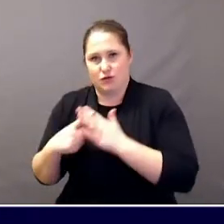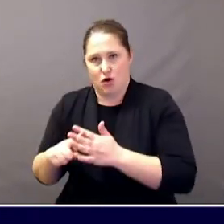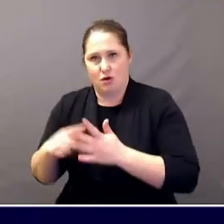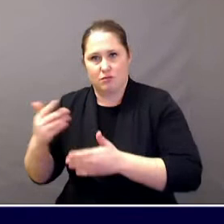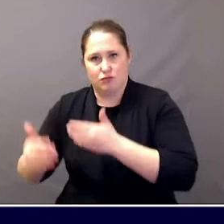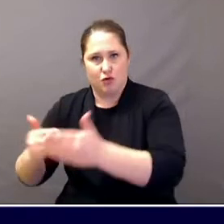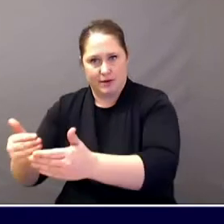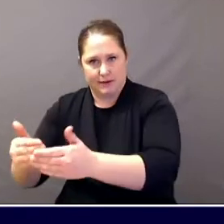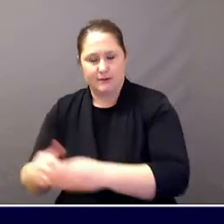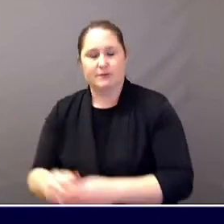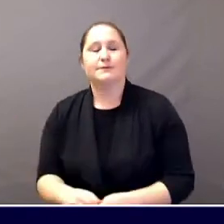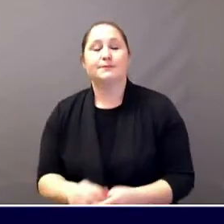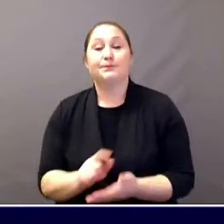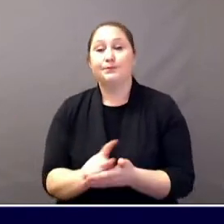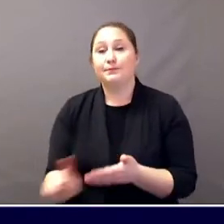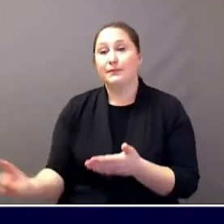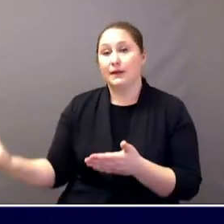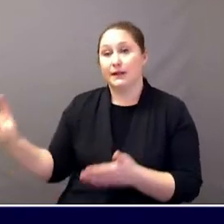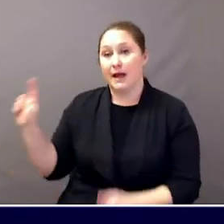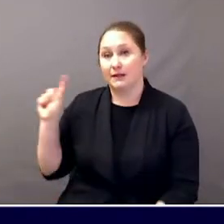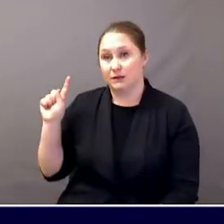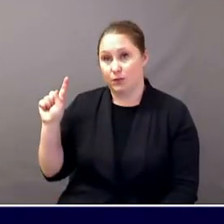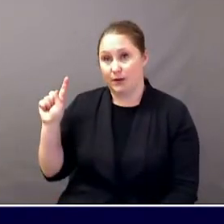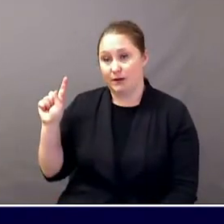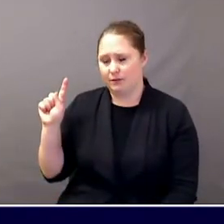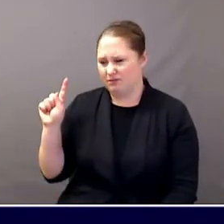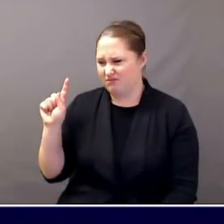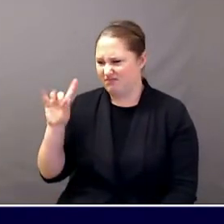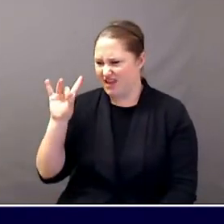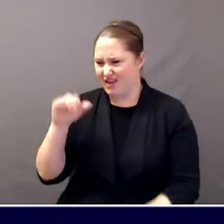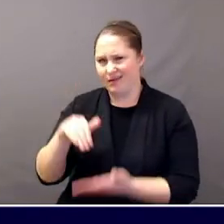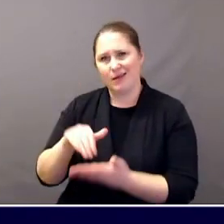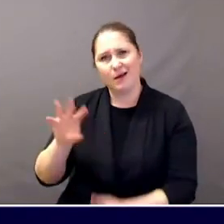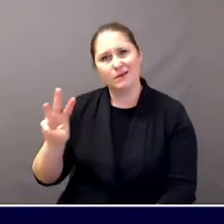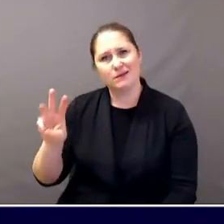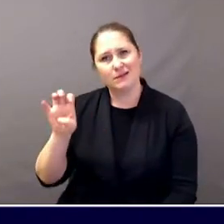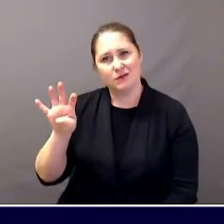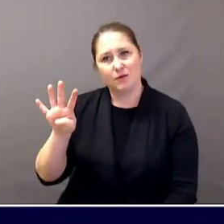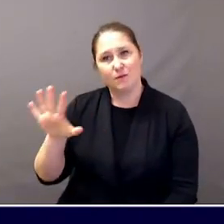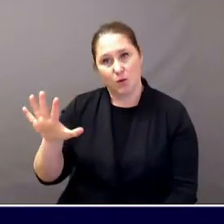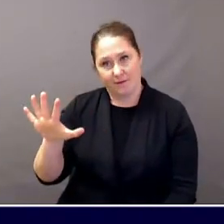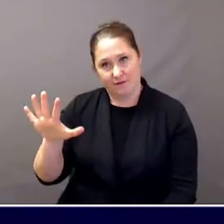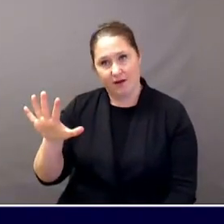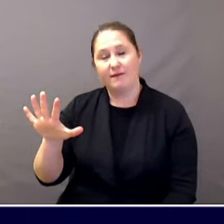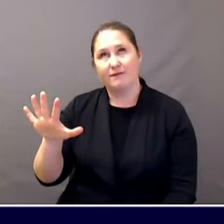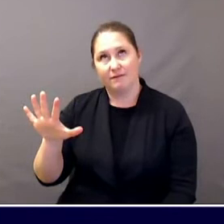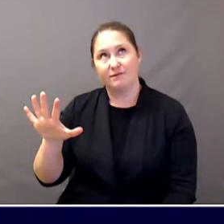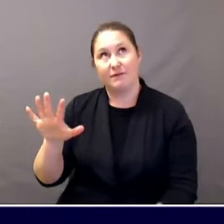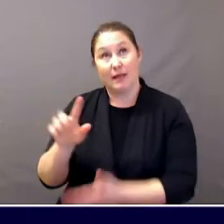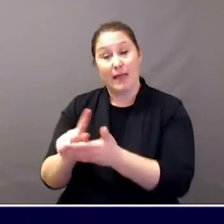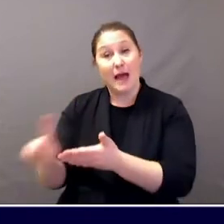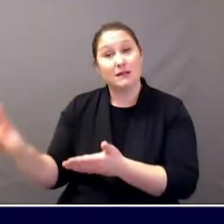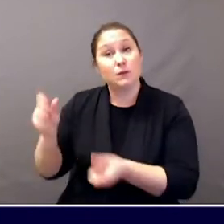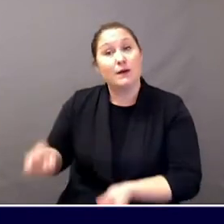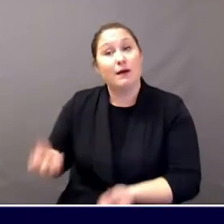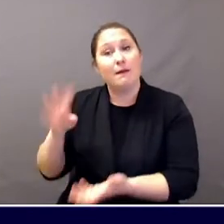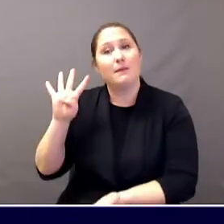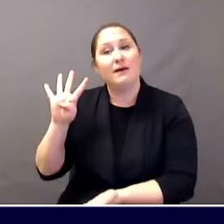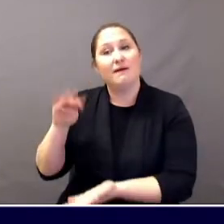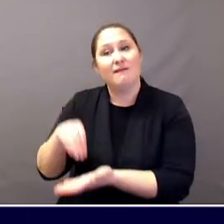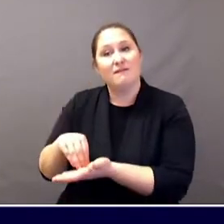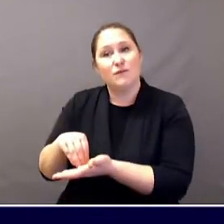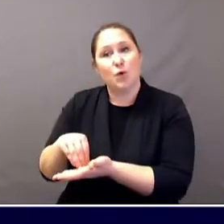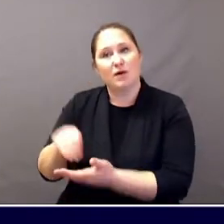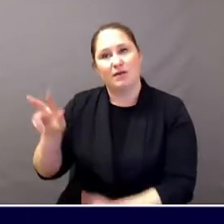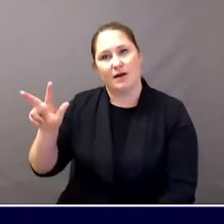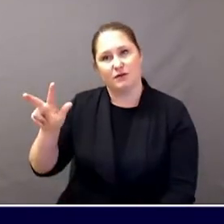Last week, about a week ago, that number, the 8,645, stood at 4,034. So